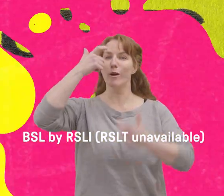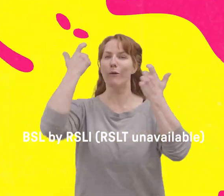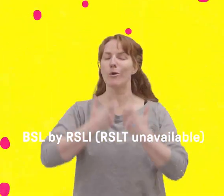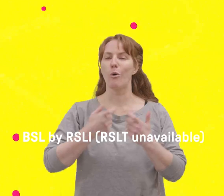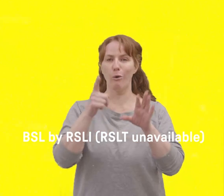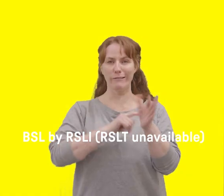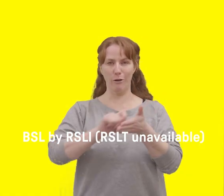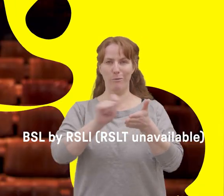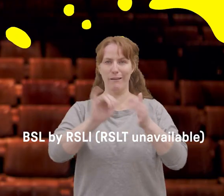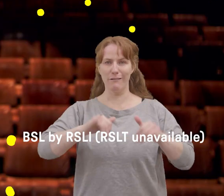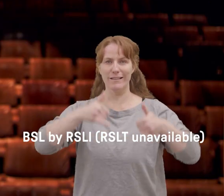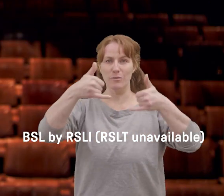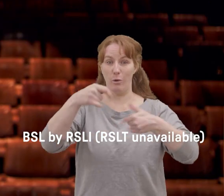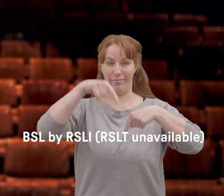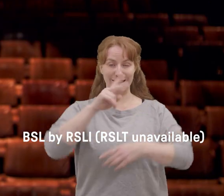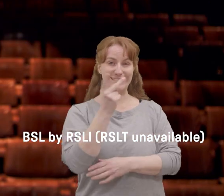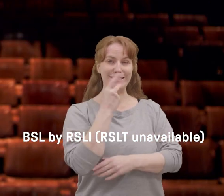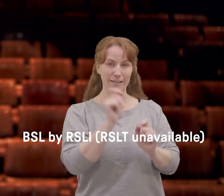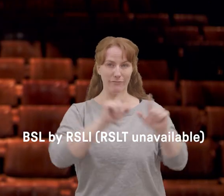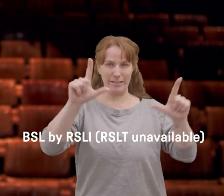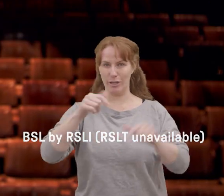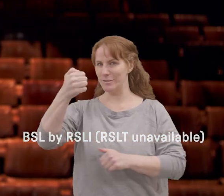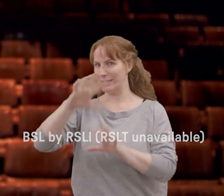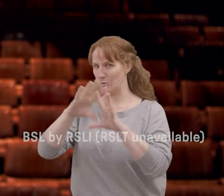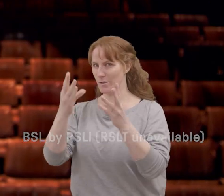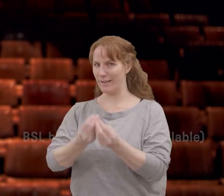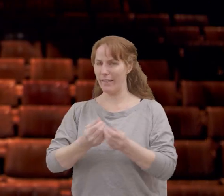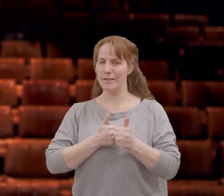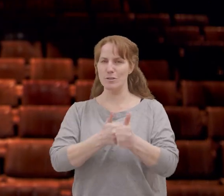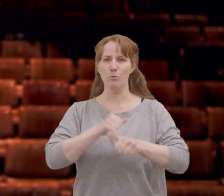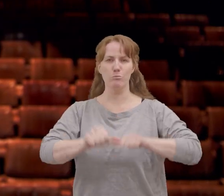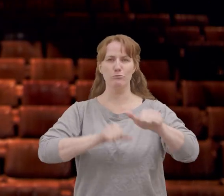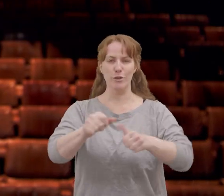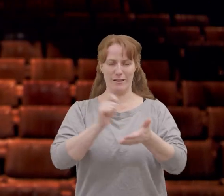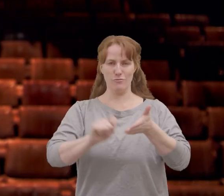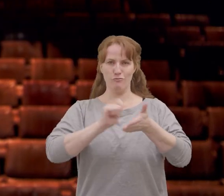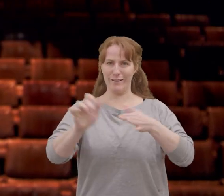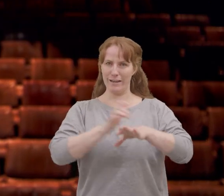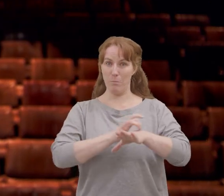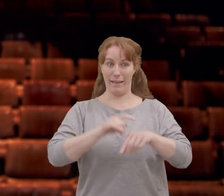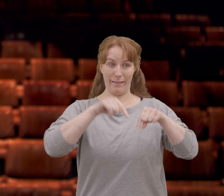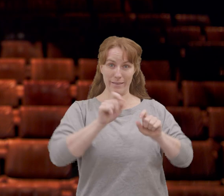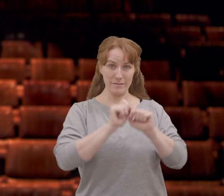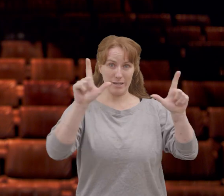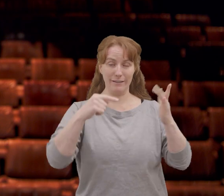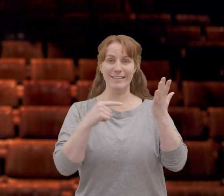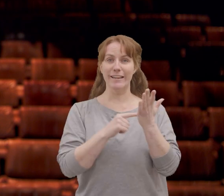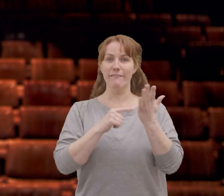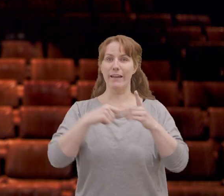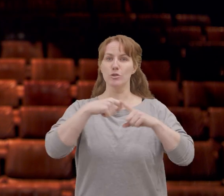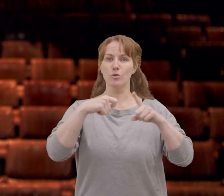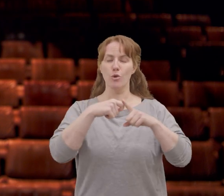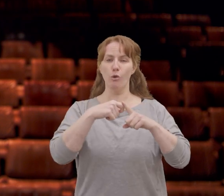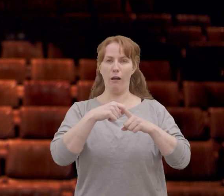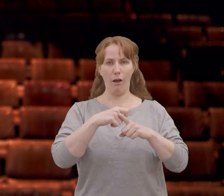Royal Court Young Playwrights Award. This is the second in a series of 6 videos taking you through the process of writing your play. In this video,